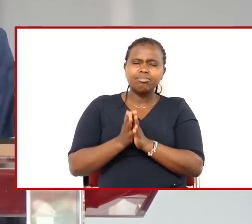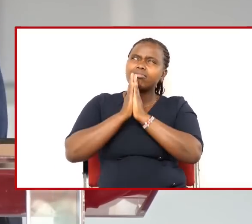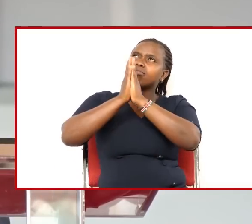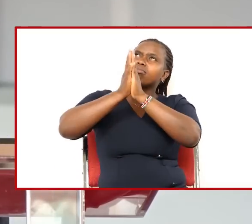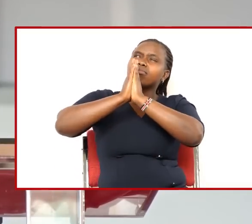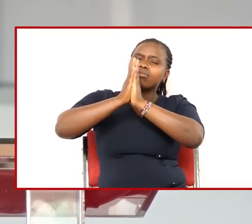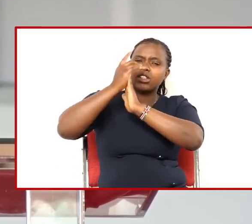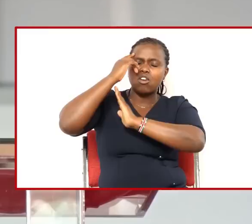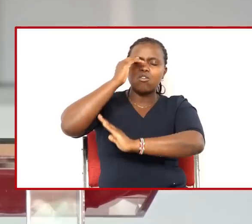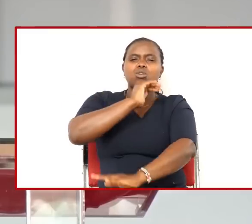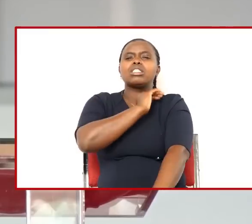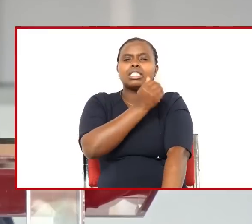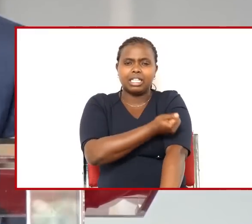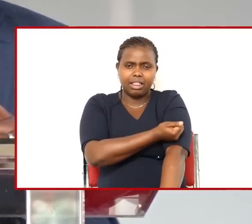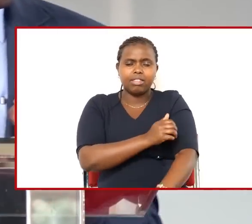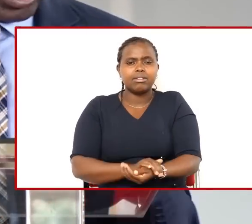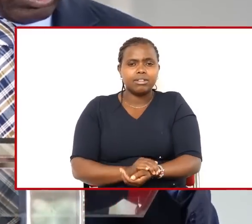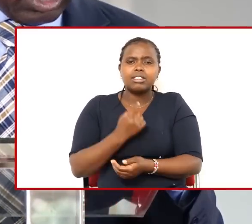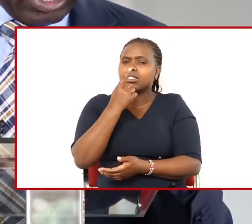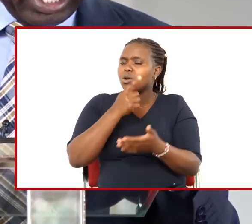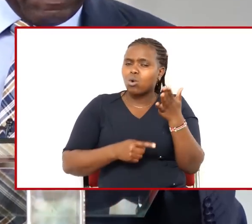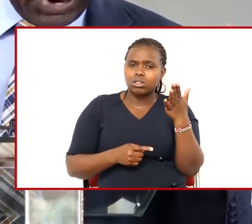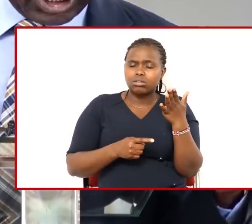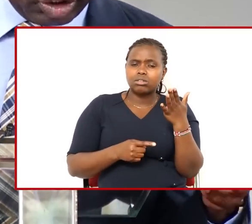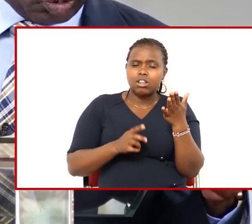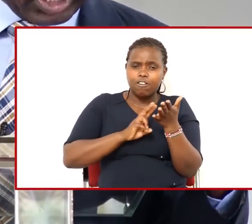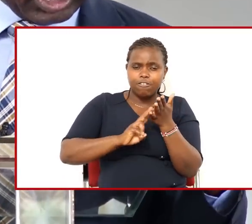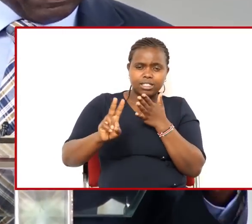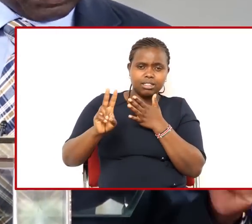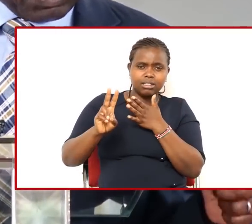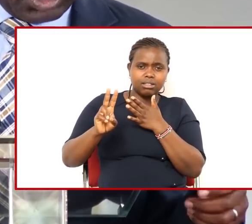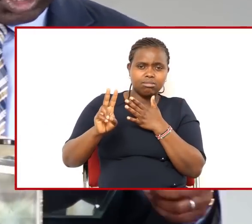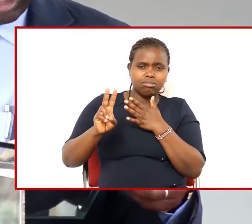He prayed for strength. He said in verses